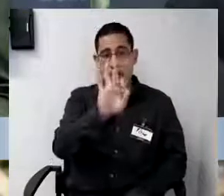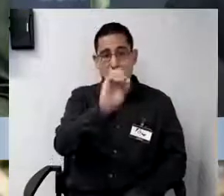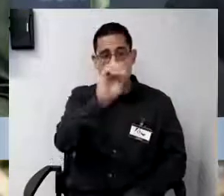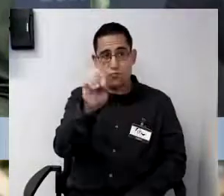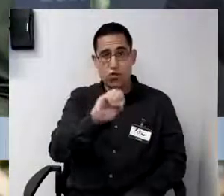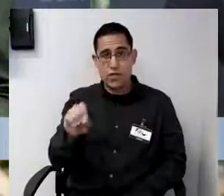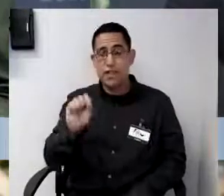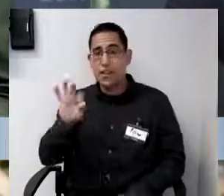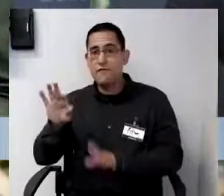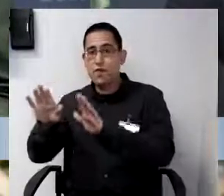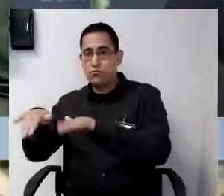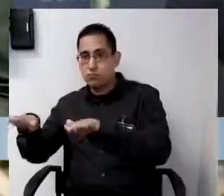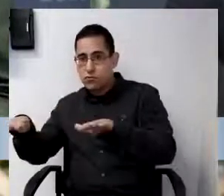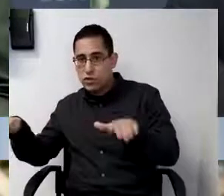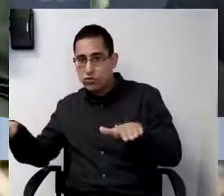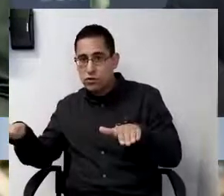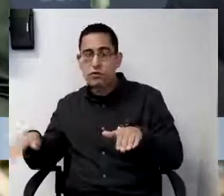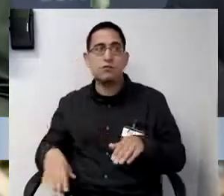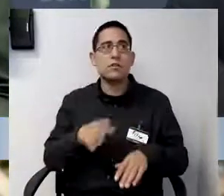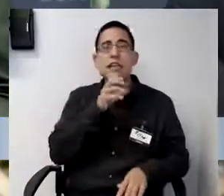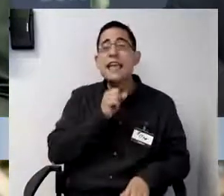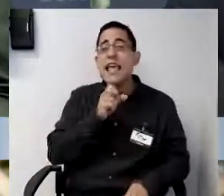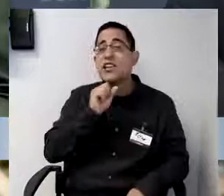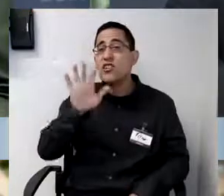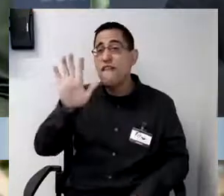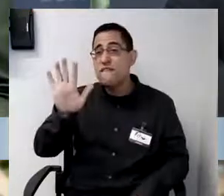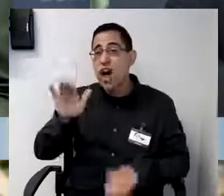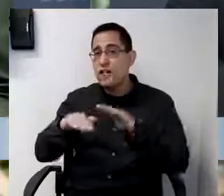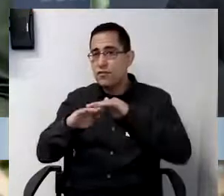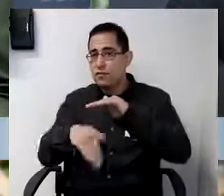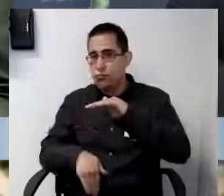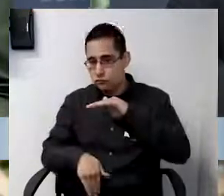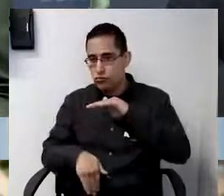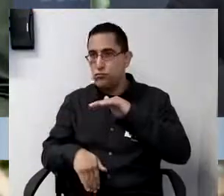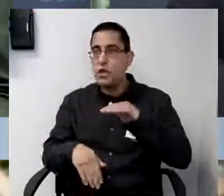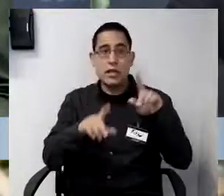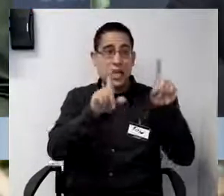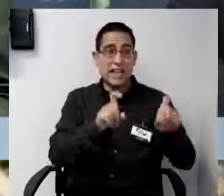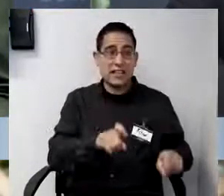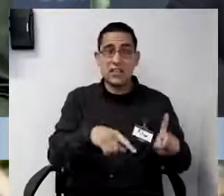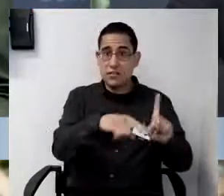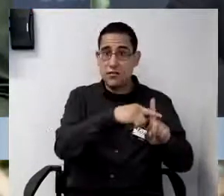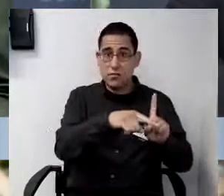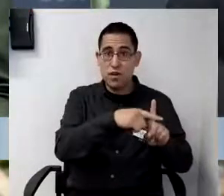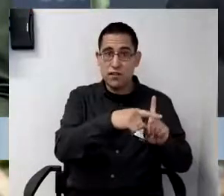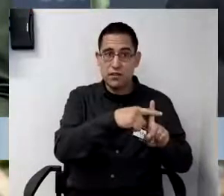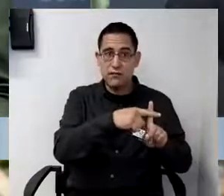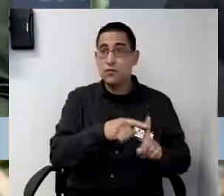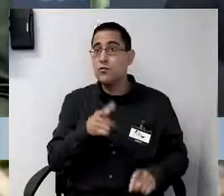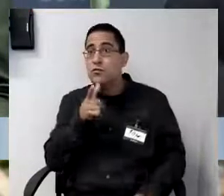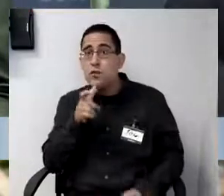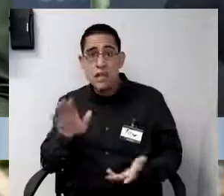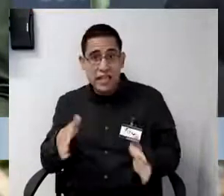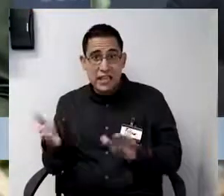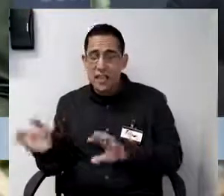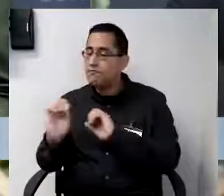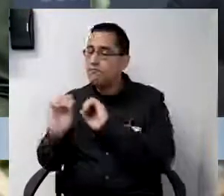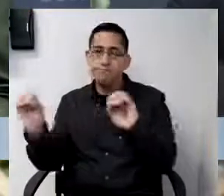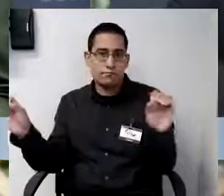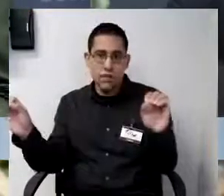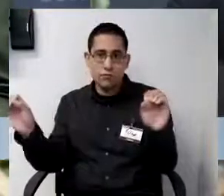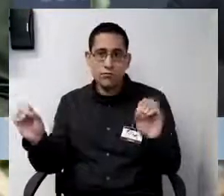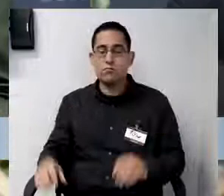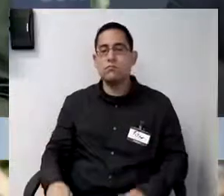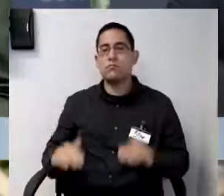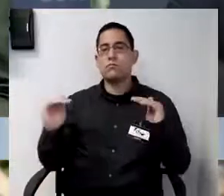of children under the age of 5 have tested positive. None of them have died. Between the